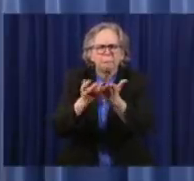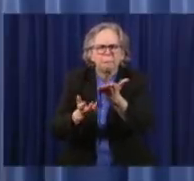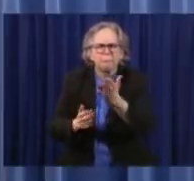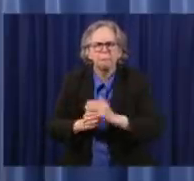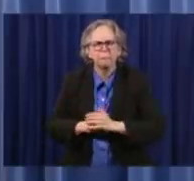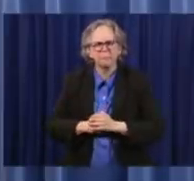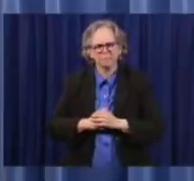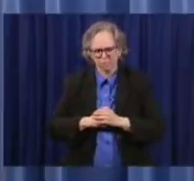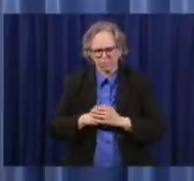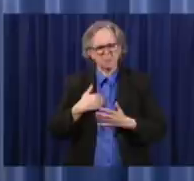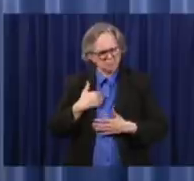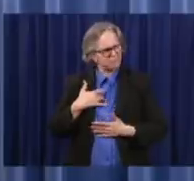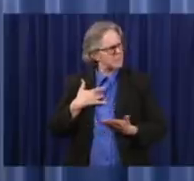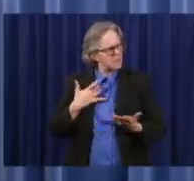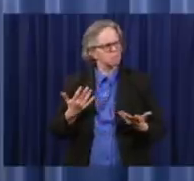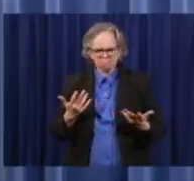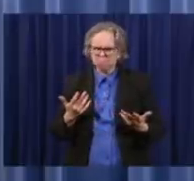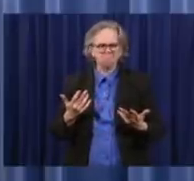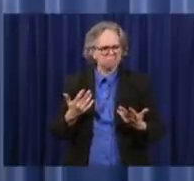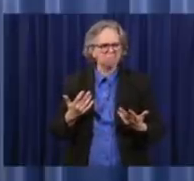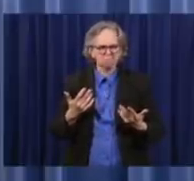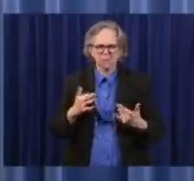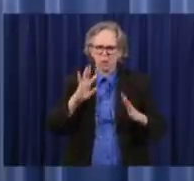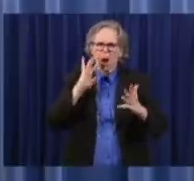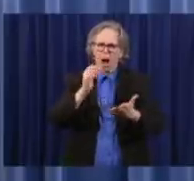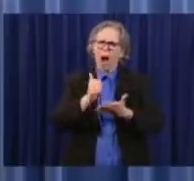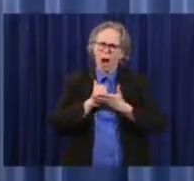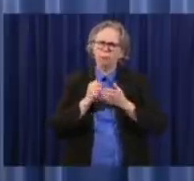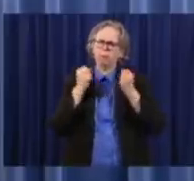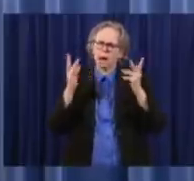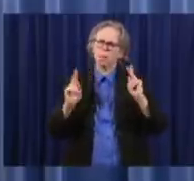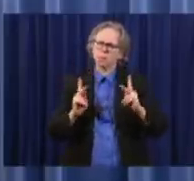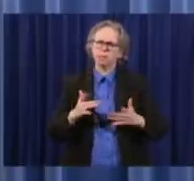those industries that they've been able to help us do that.